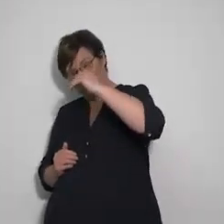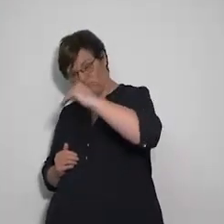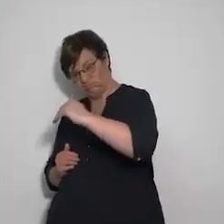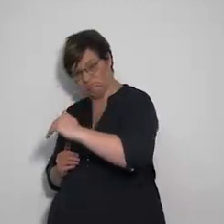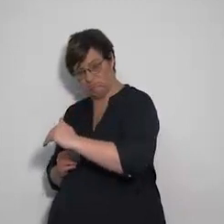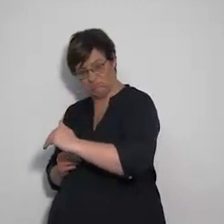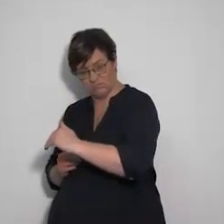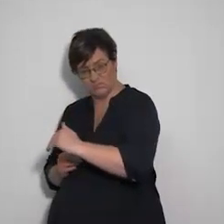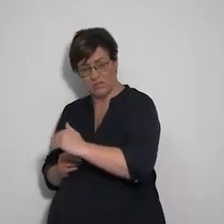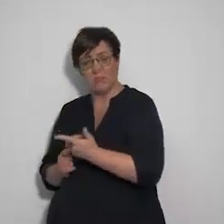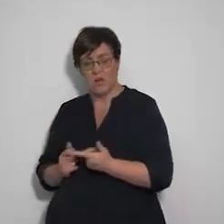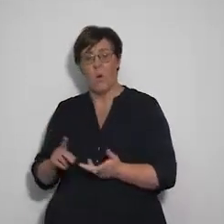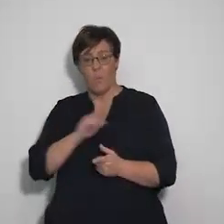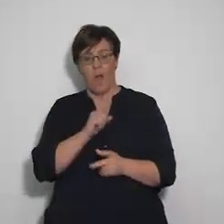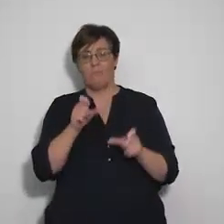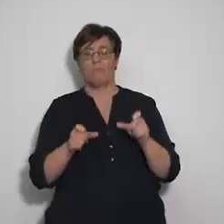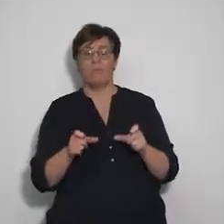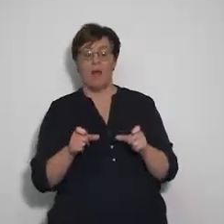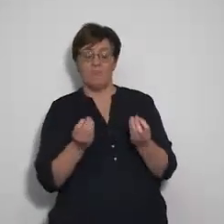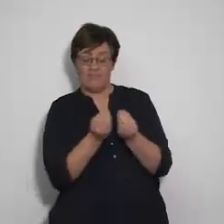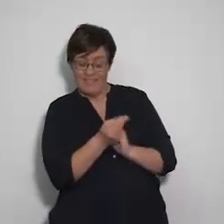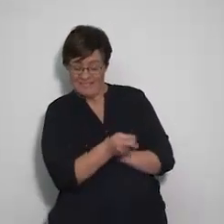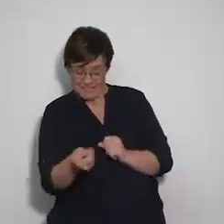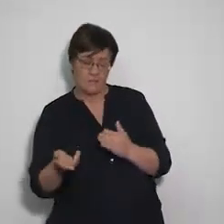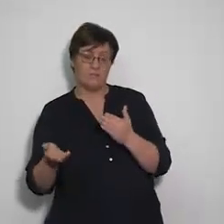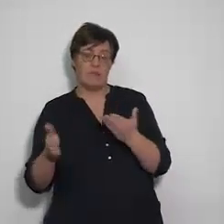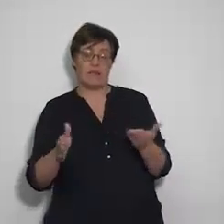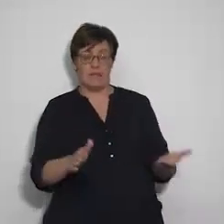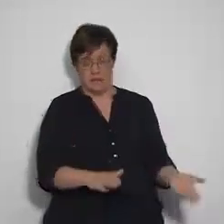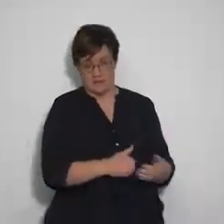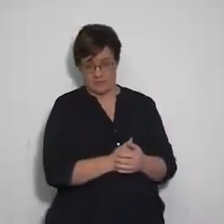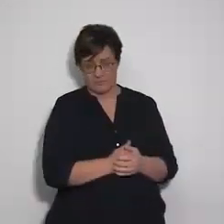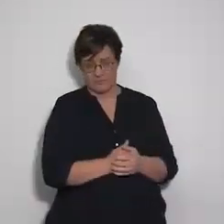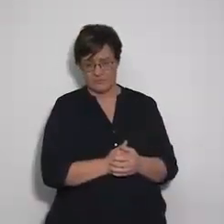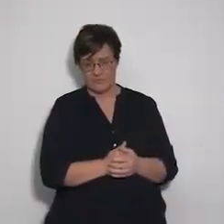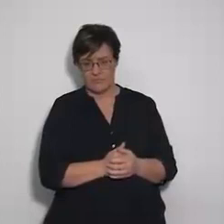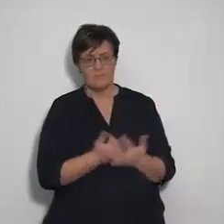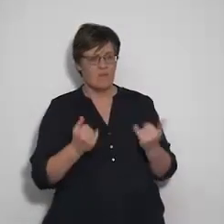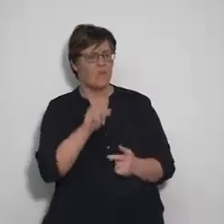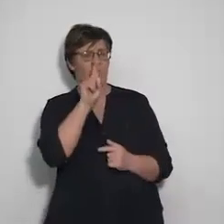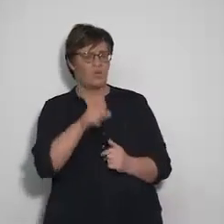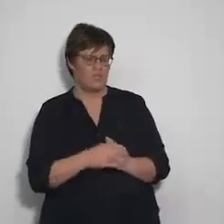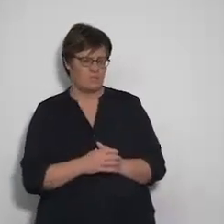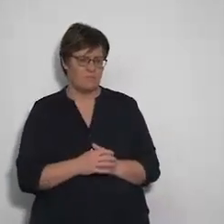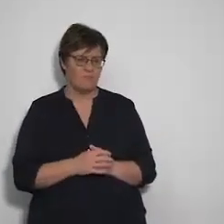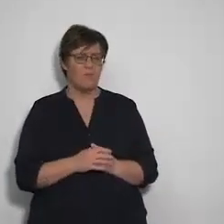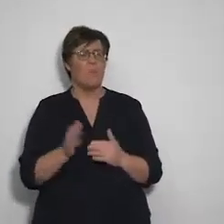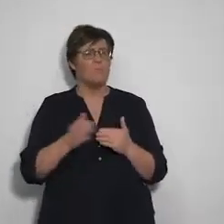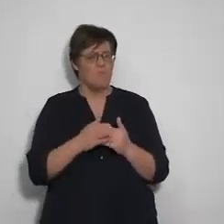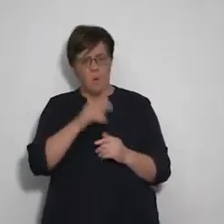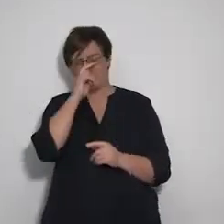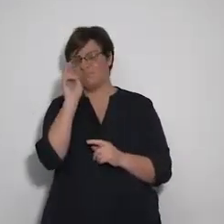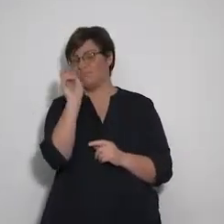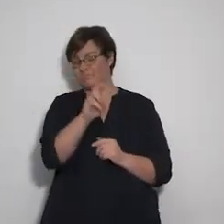the mortality or death rate increases. But I'm asking you a question now for you to